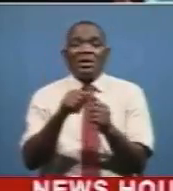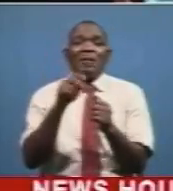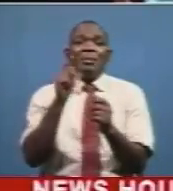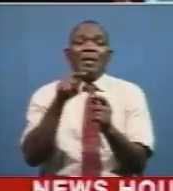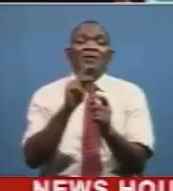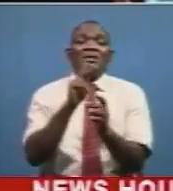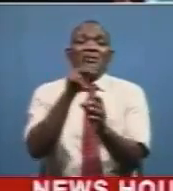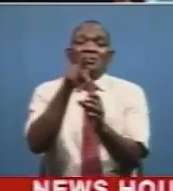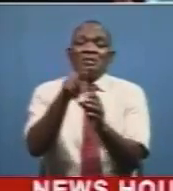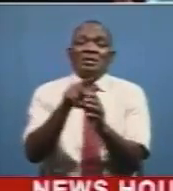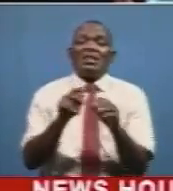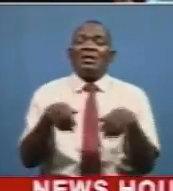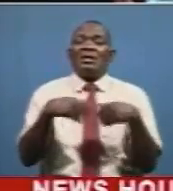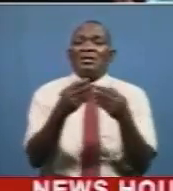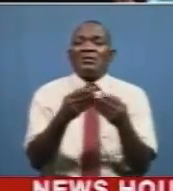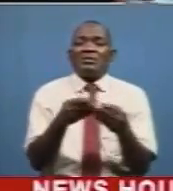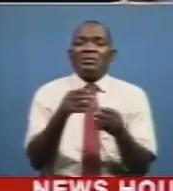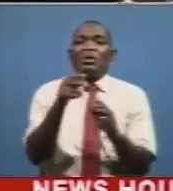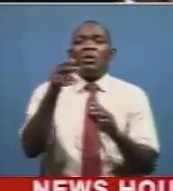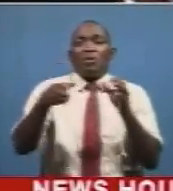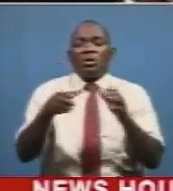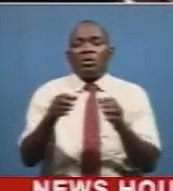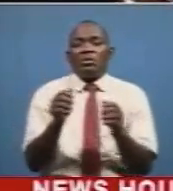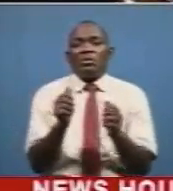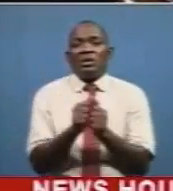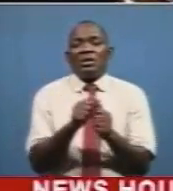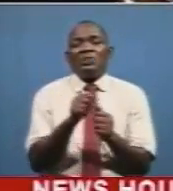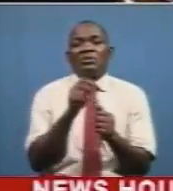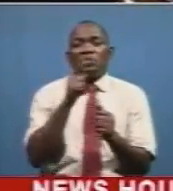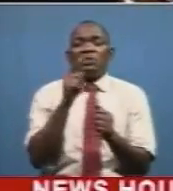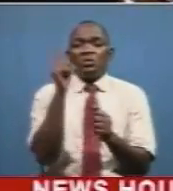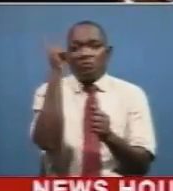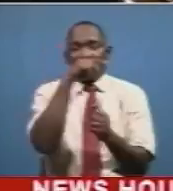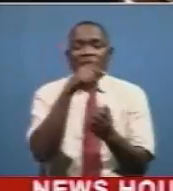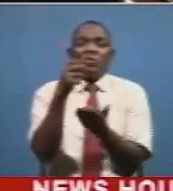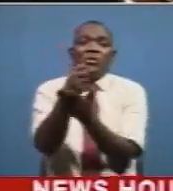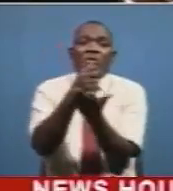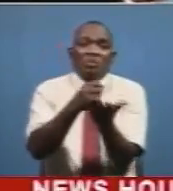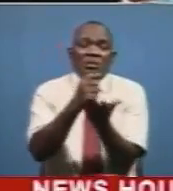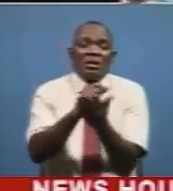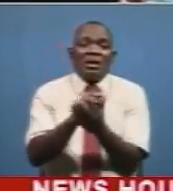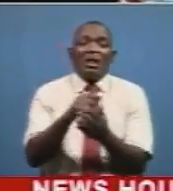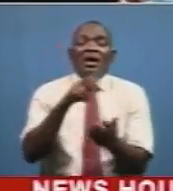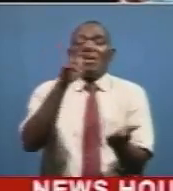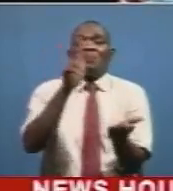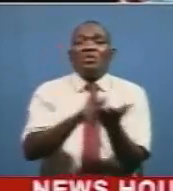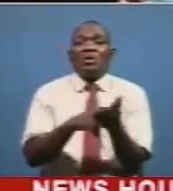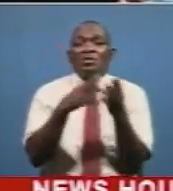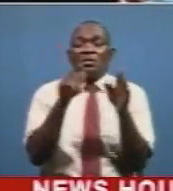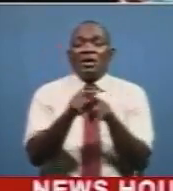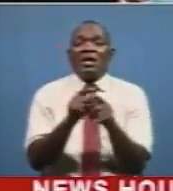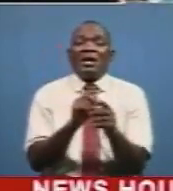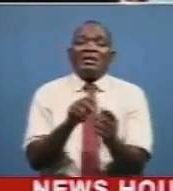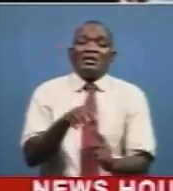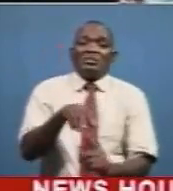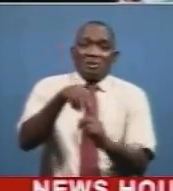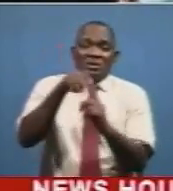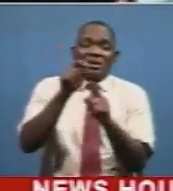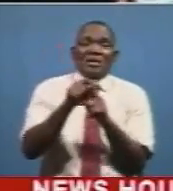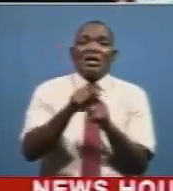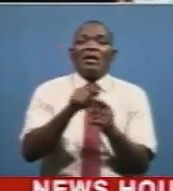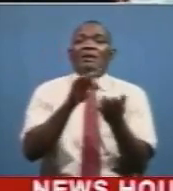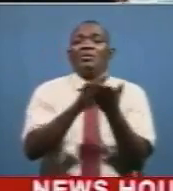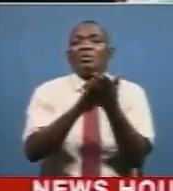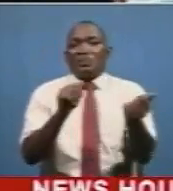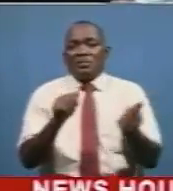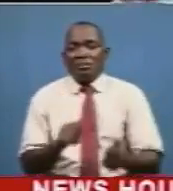then had produced before the court carbonized documents which they had certified as authentic and were